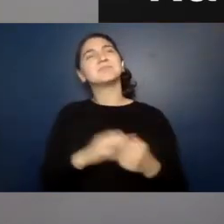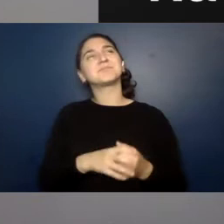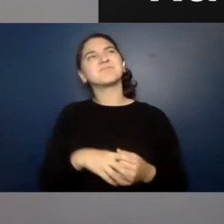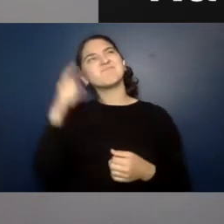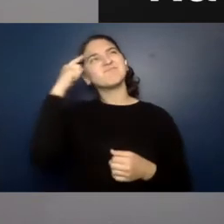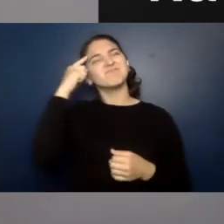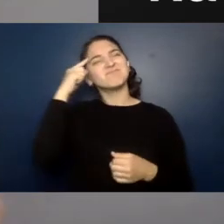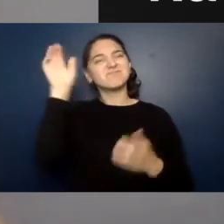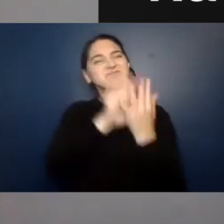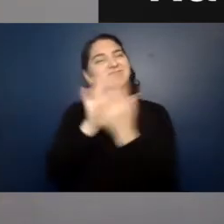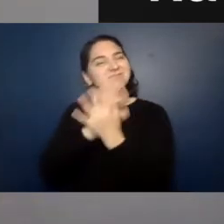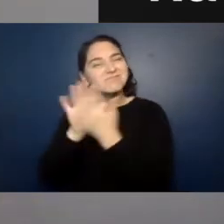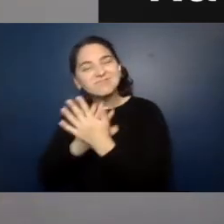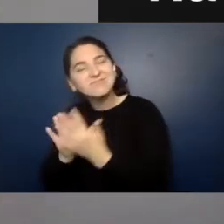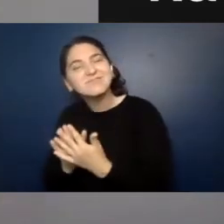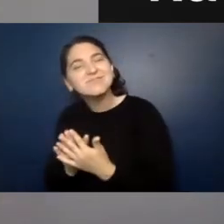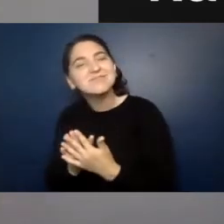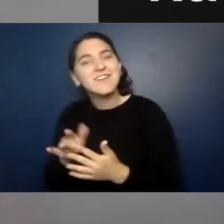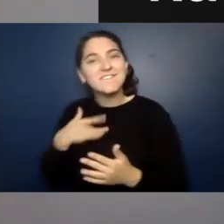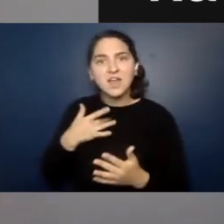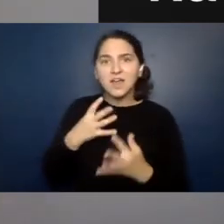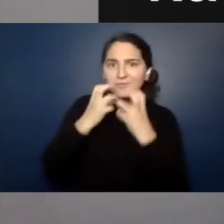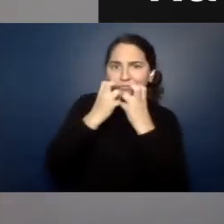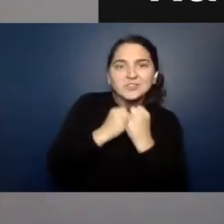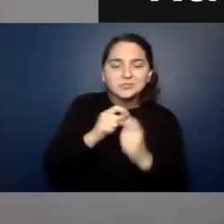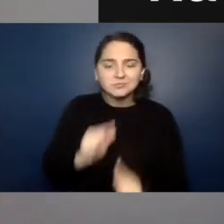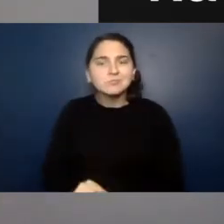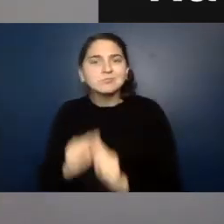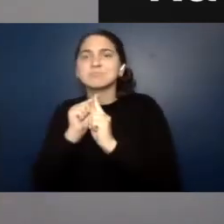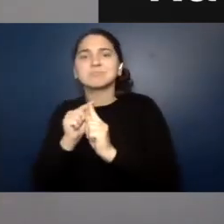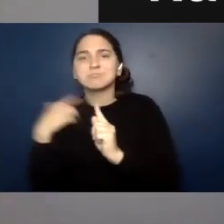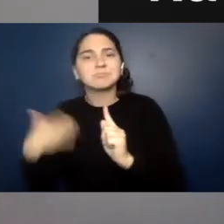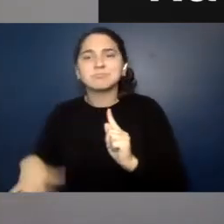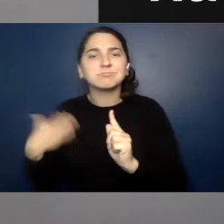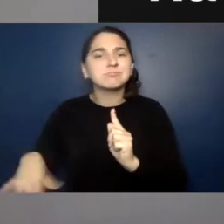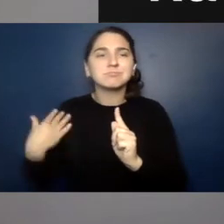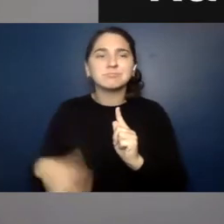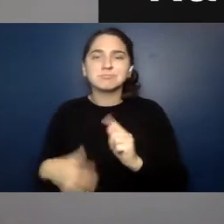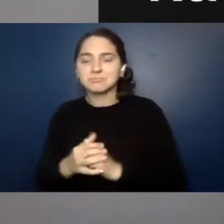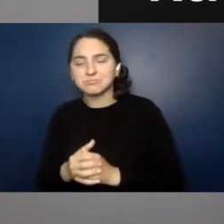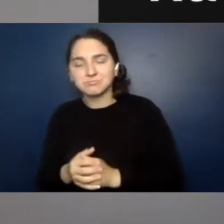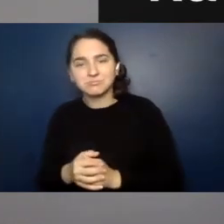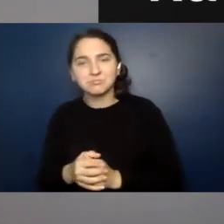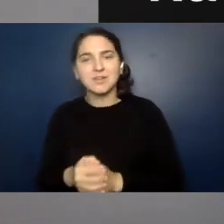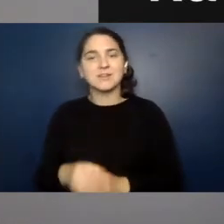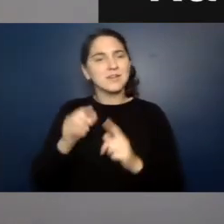embedded, webbed with Ubuntu. I am because we